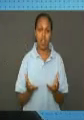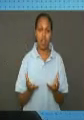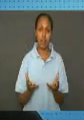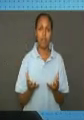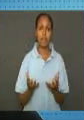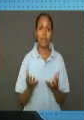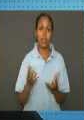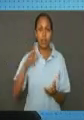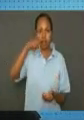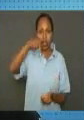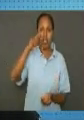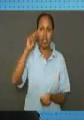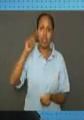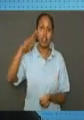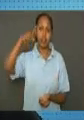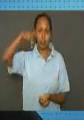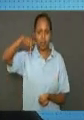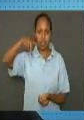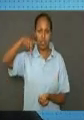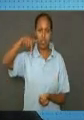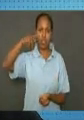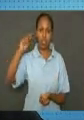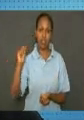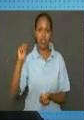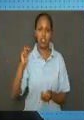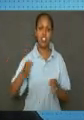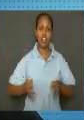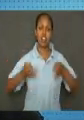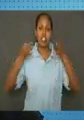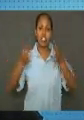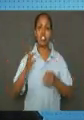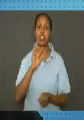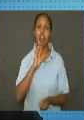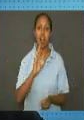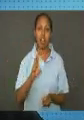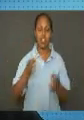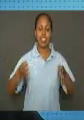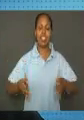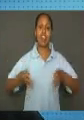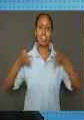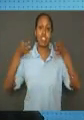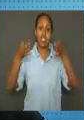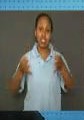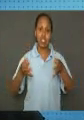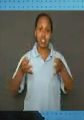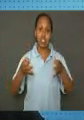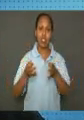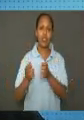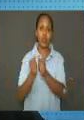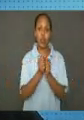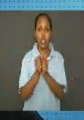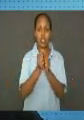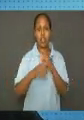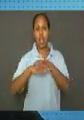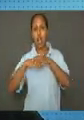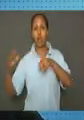while NPN transistors are transistors with